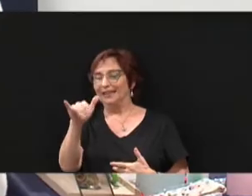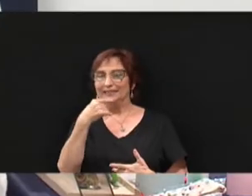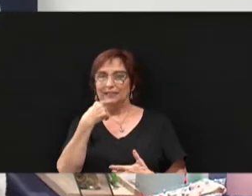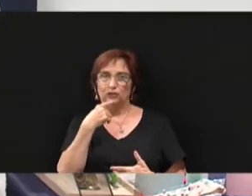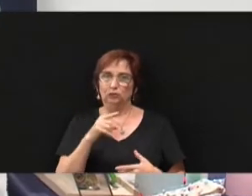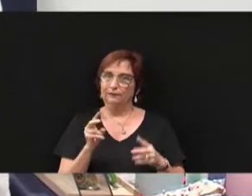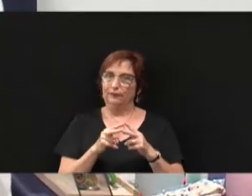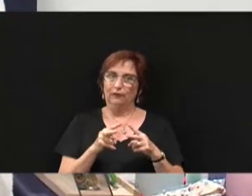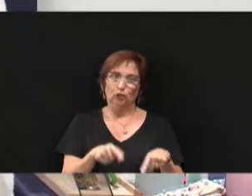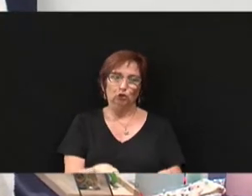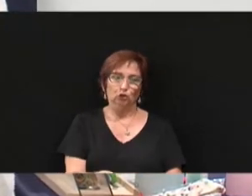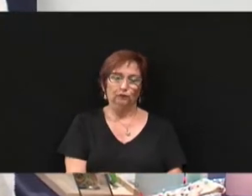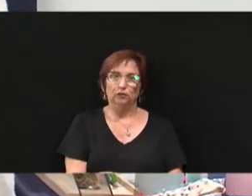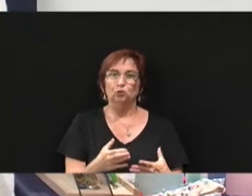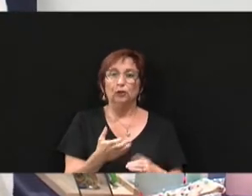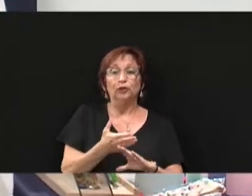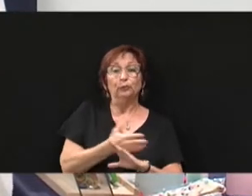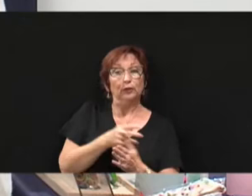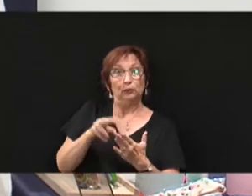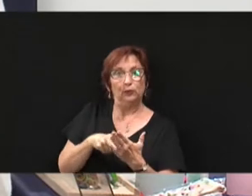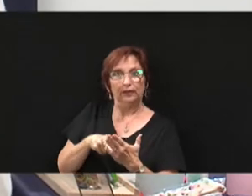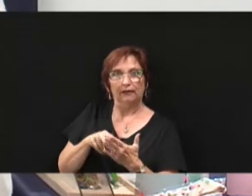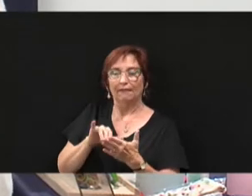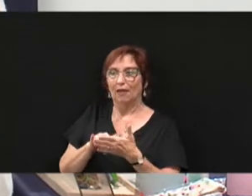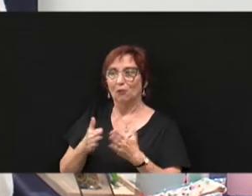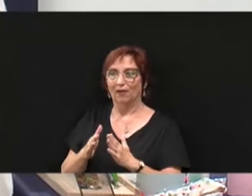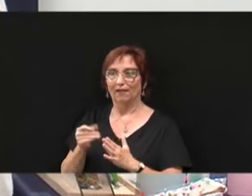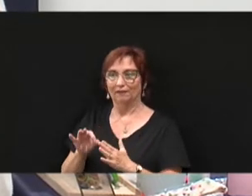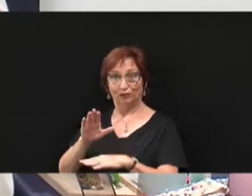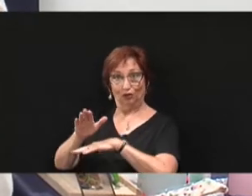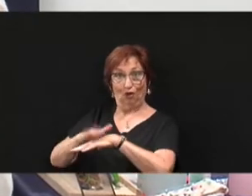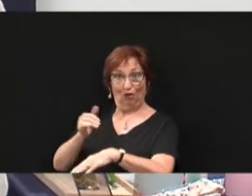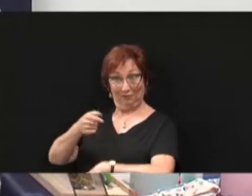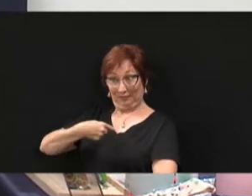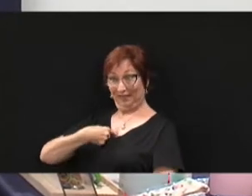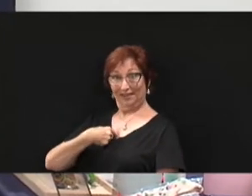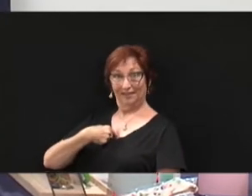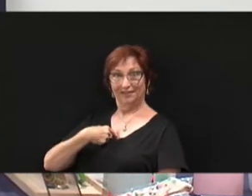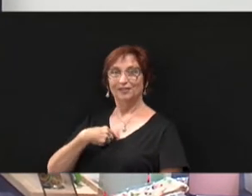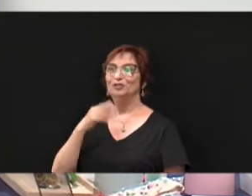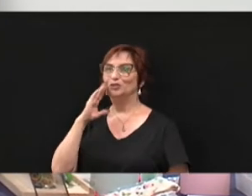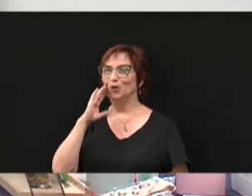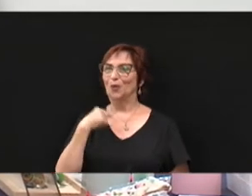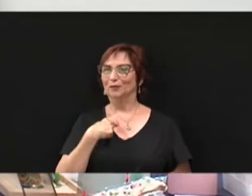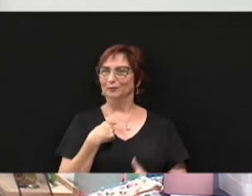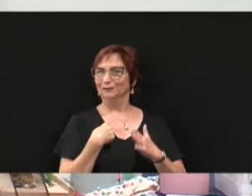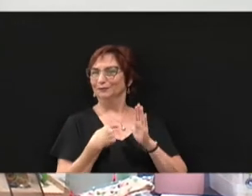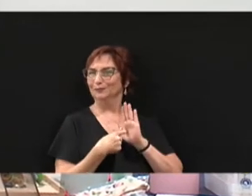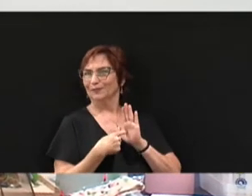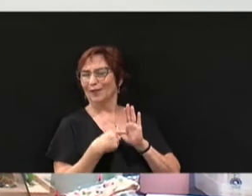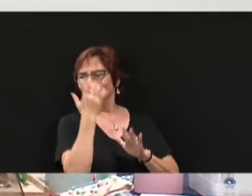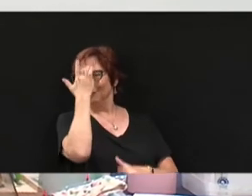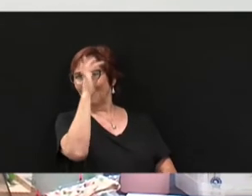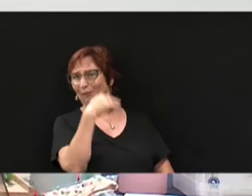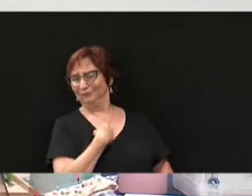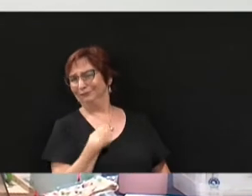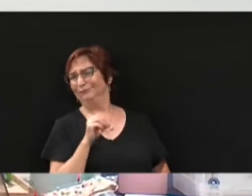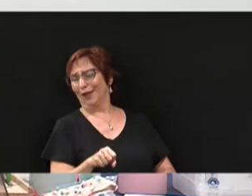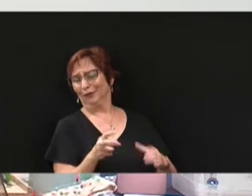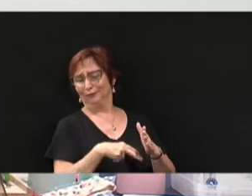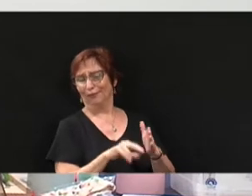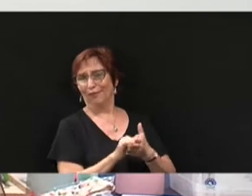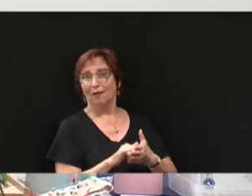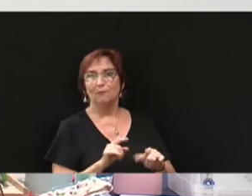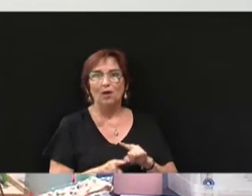so that if I called on her, she would know, she would shine and be able to read that. But then when I did call on her for